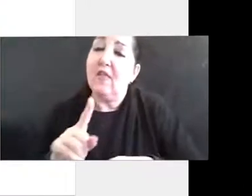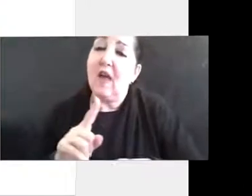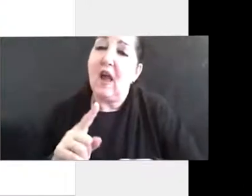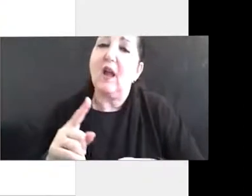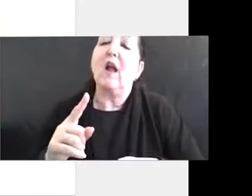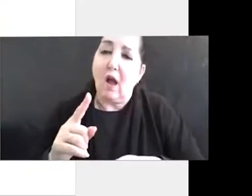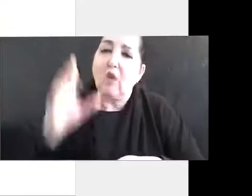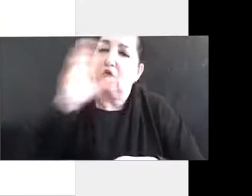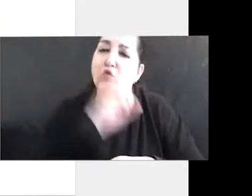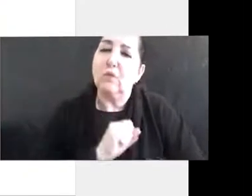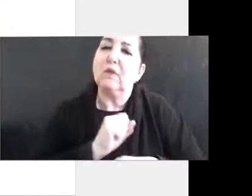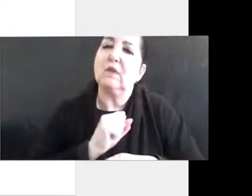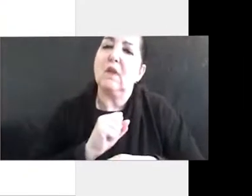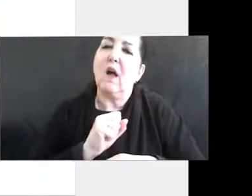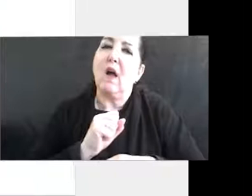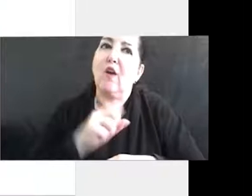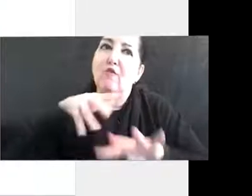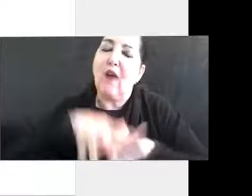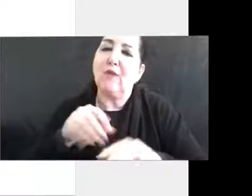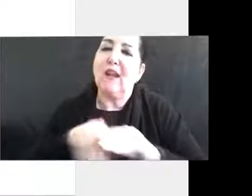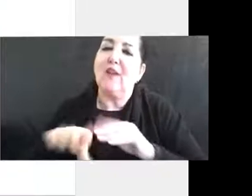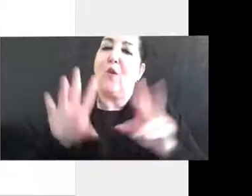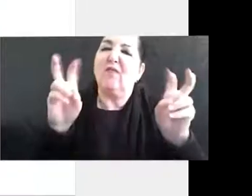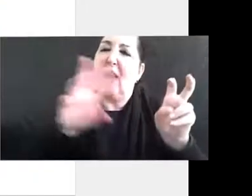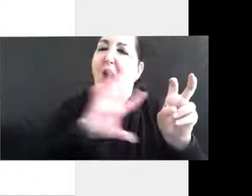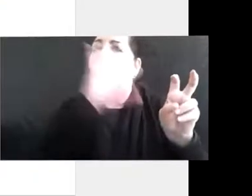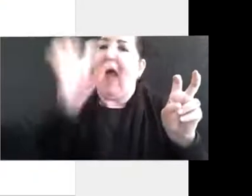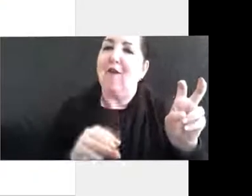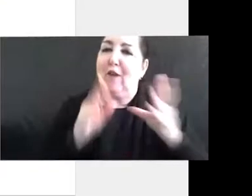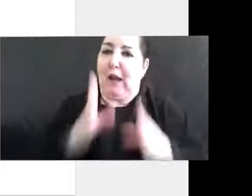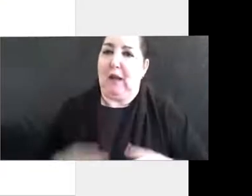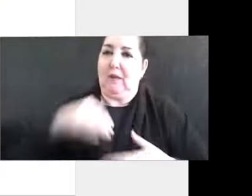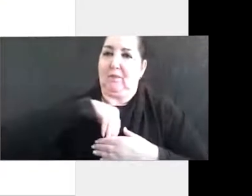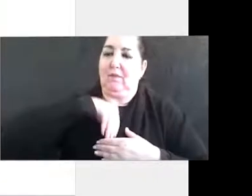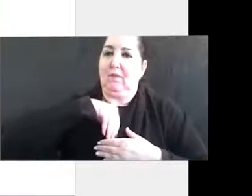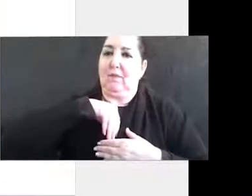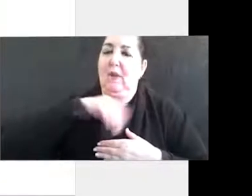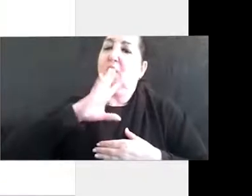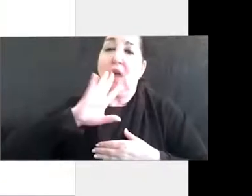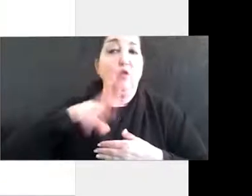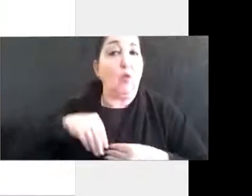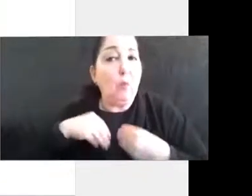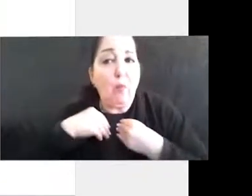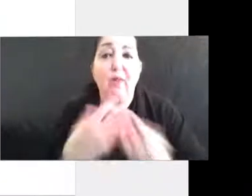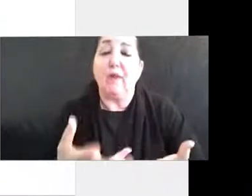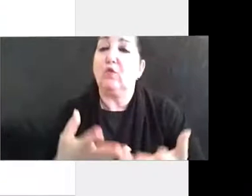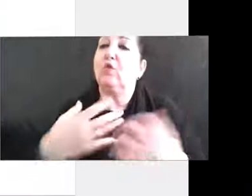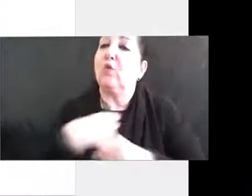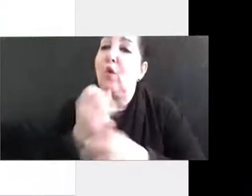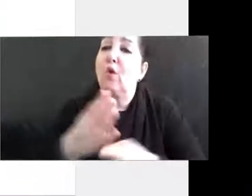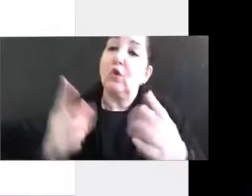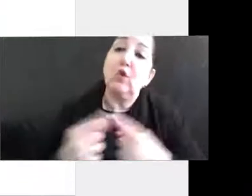presupposes a foundational grounding in one's Africanness, Trans-Africanism involves putting one's consciousness into action